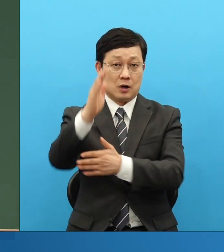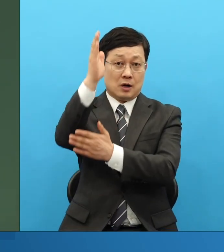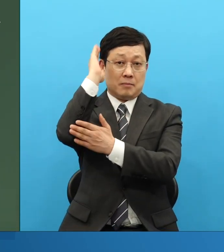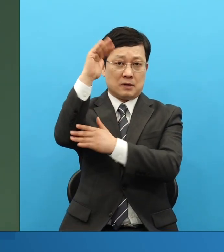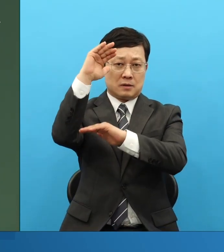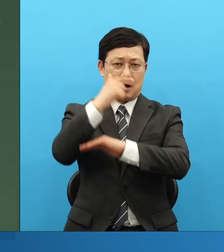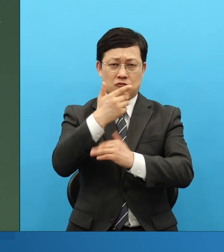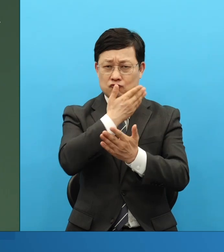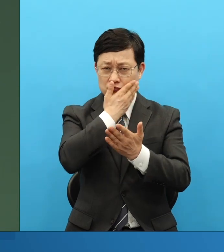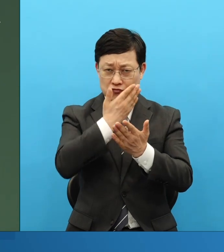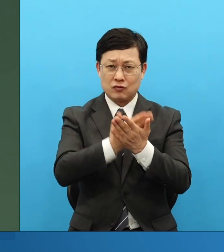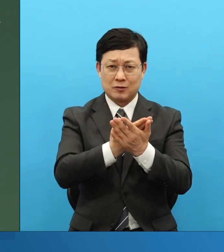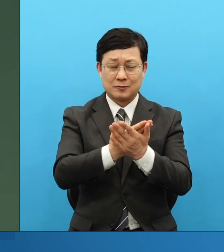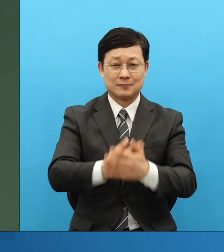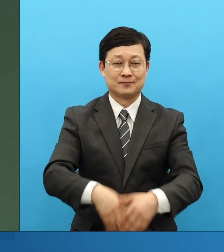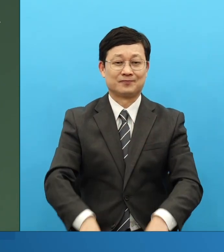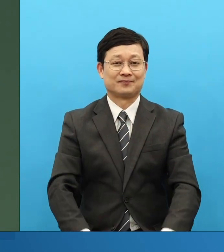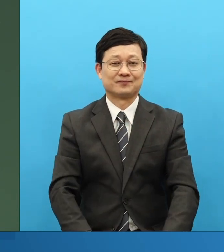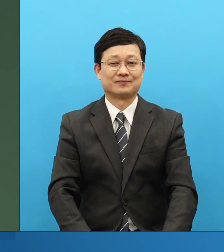important.